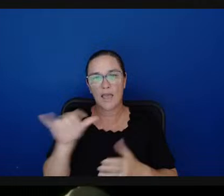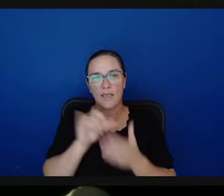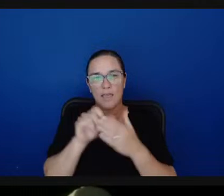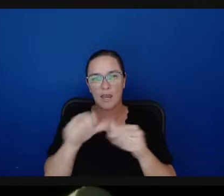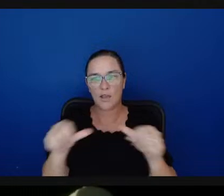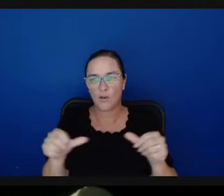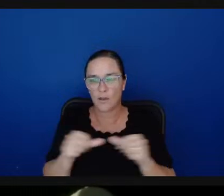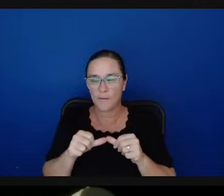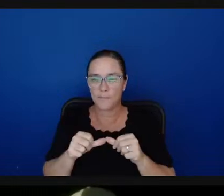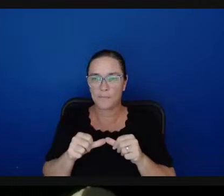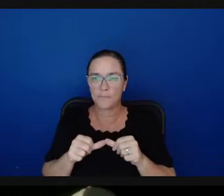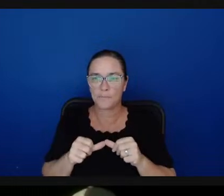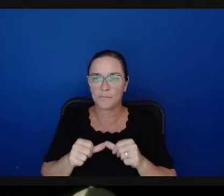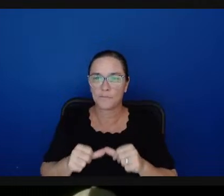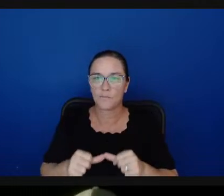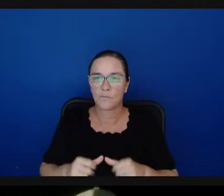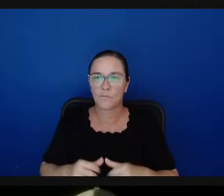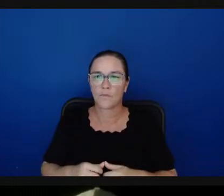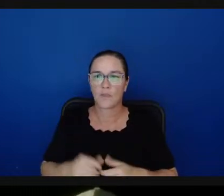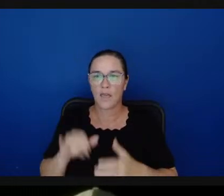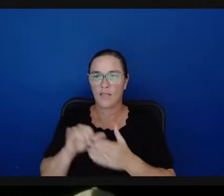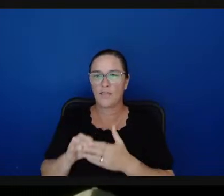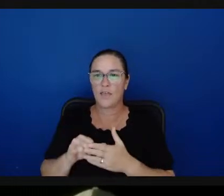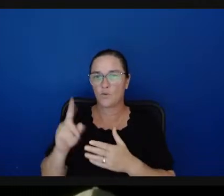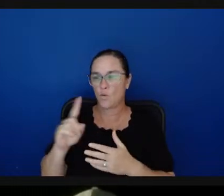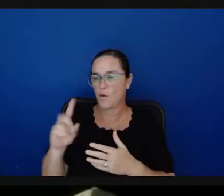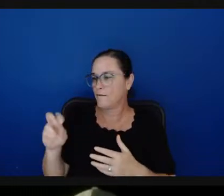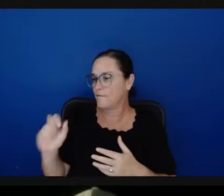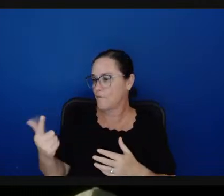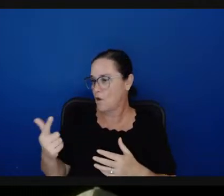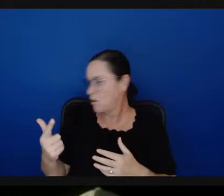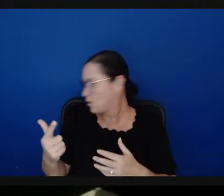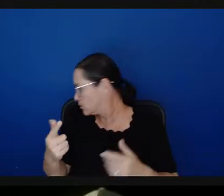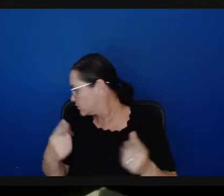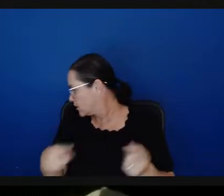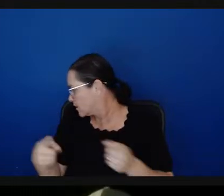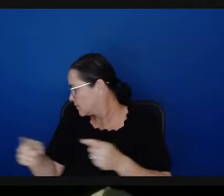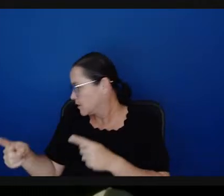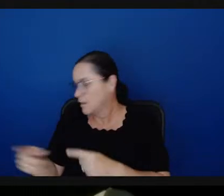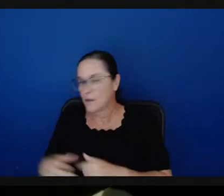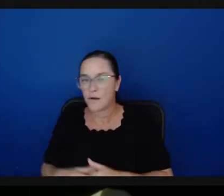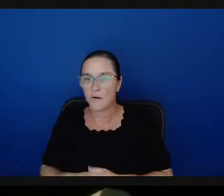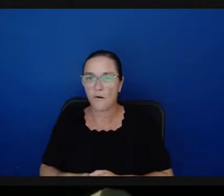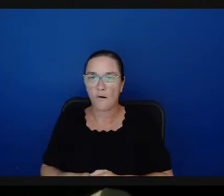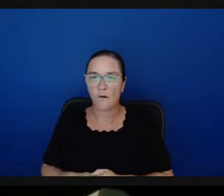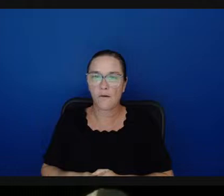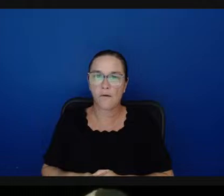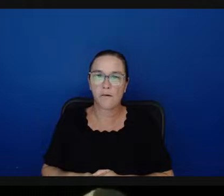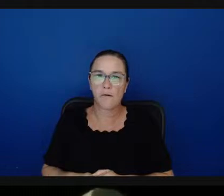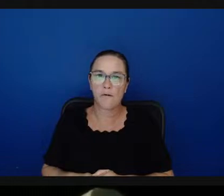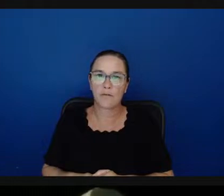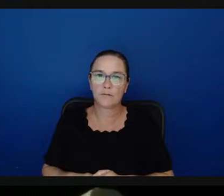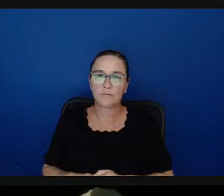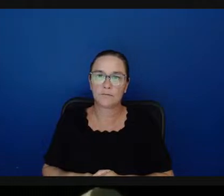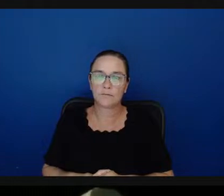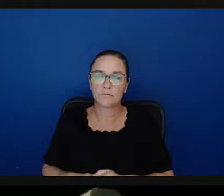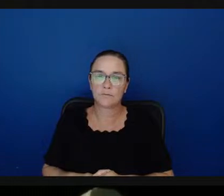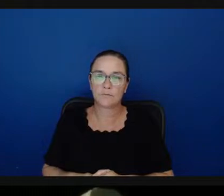maybe this is the source of the VOG blowing towards the camera and off in this direction as well. As